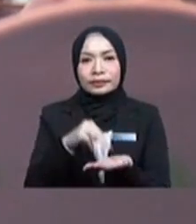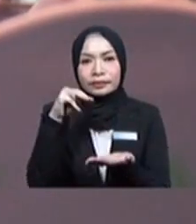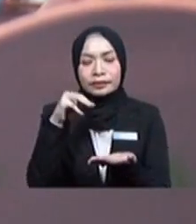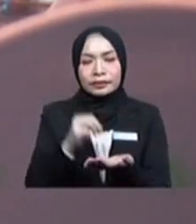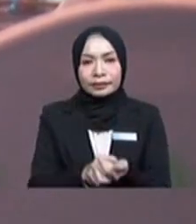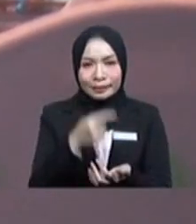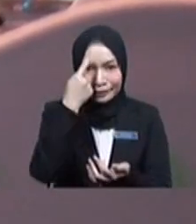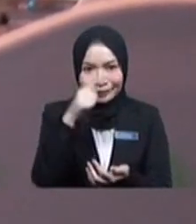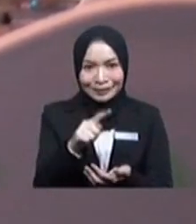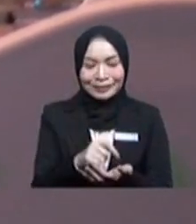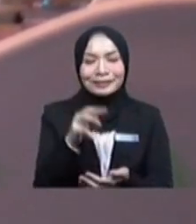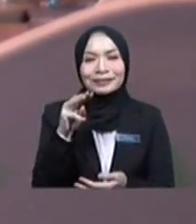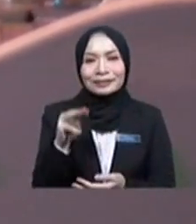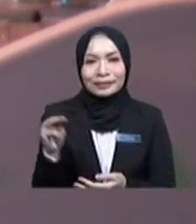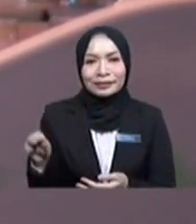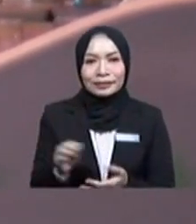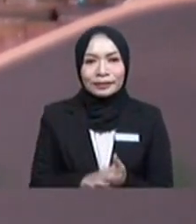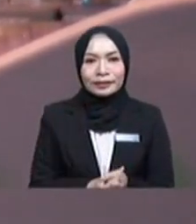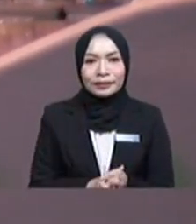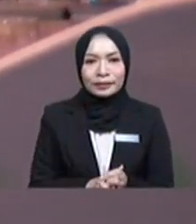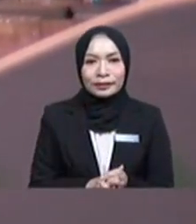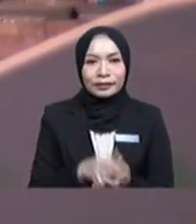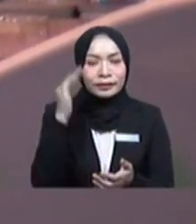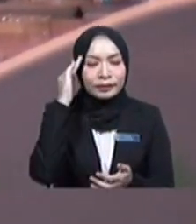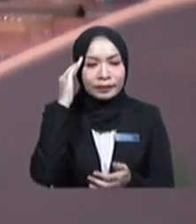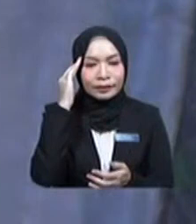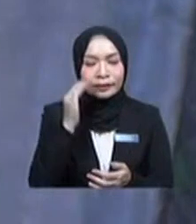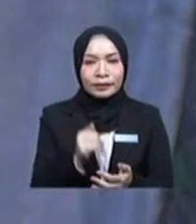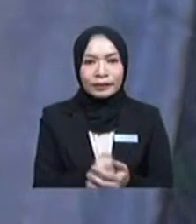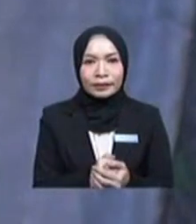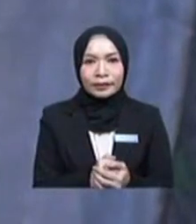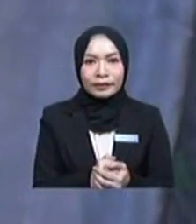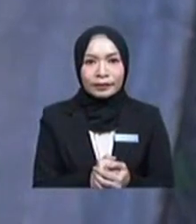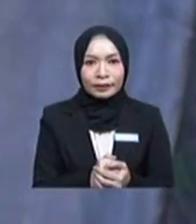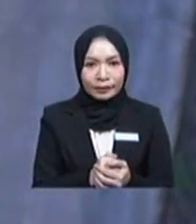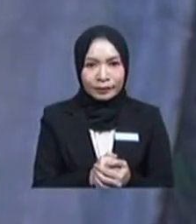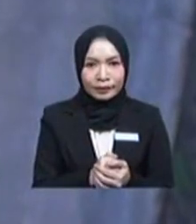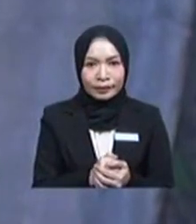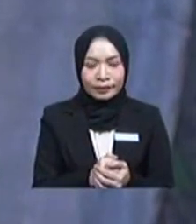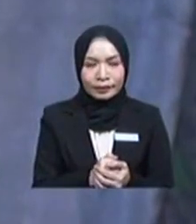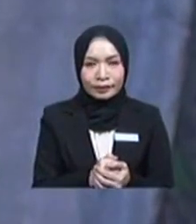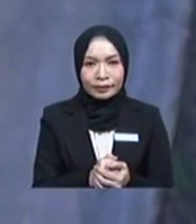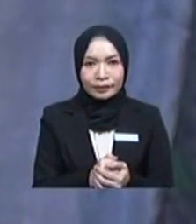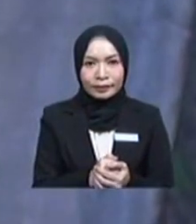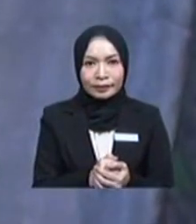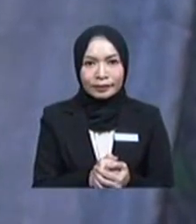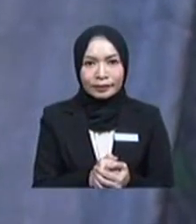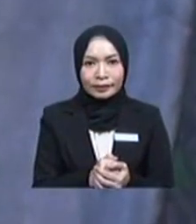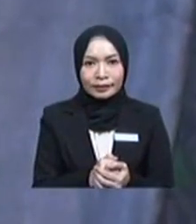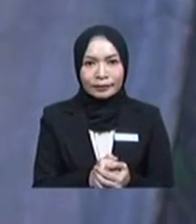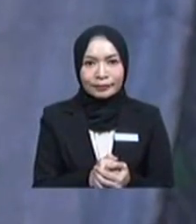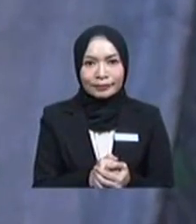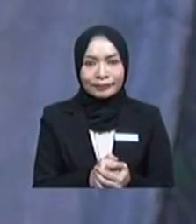students can access knowledge as well as skills via digital means. As part of the